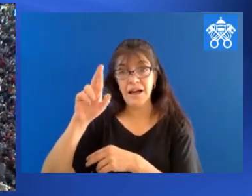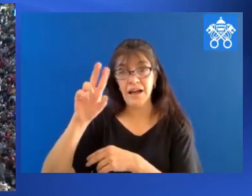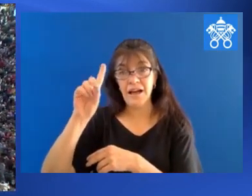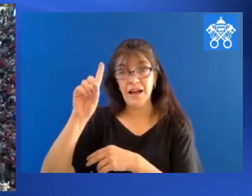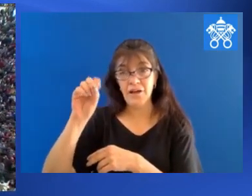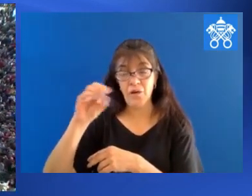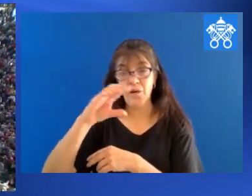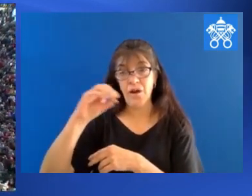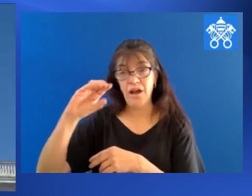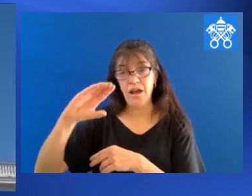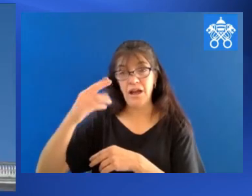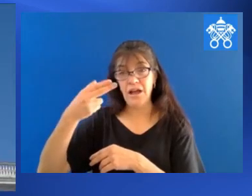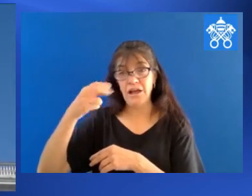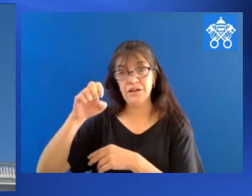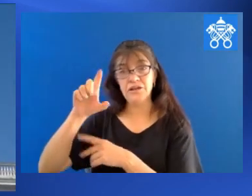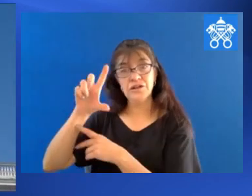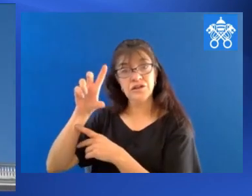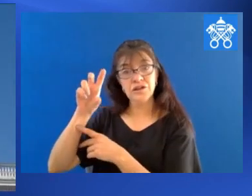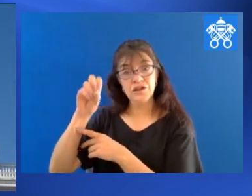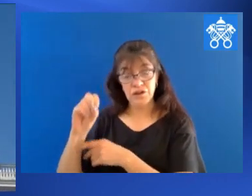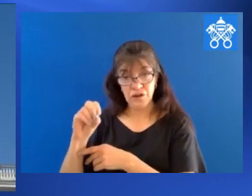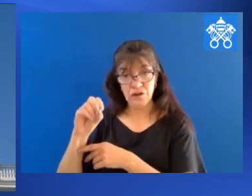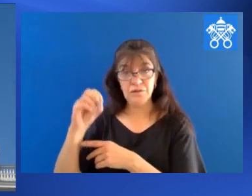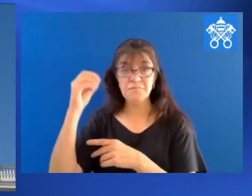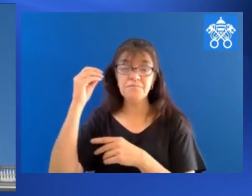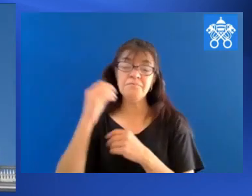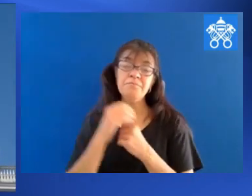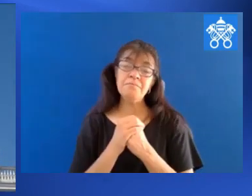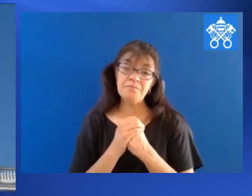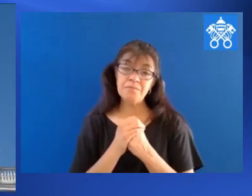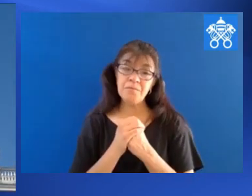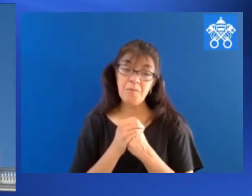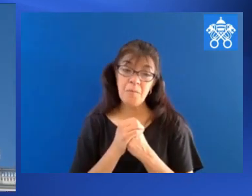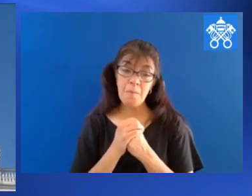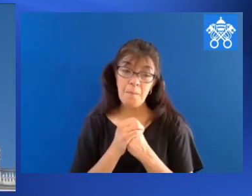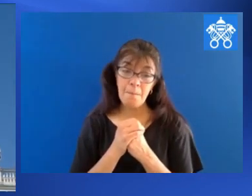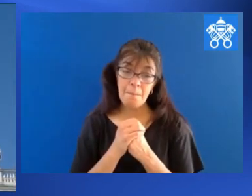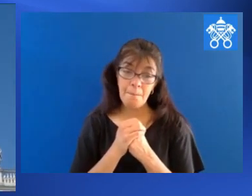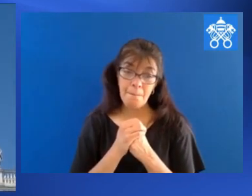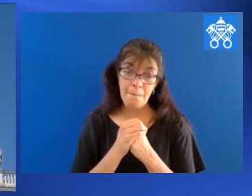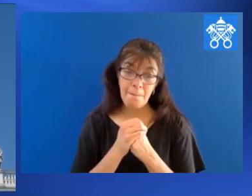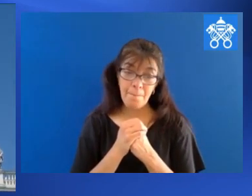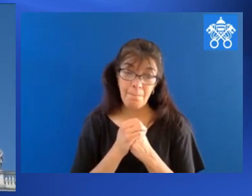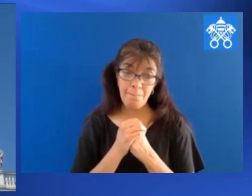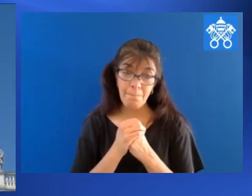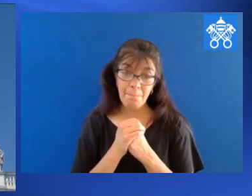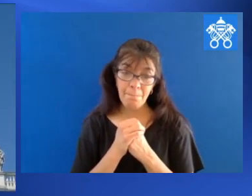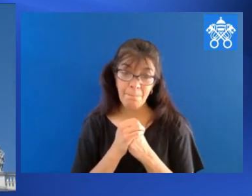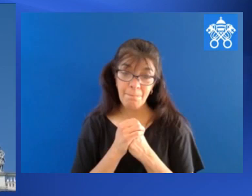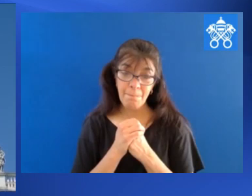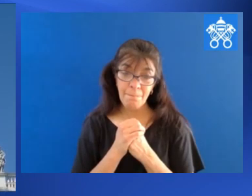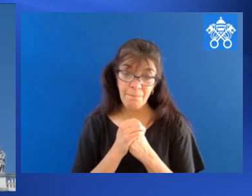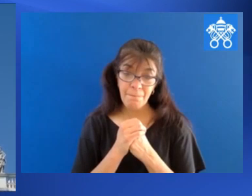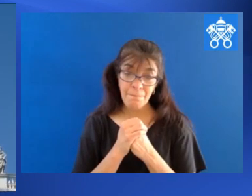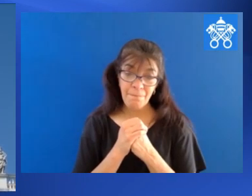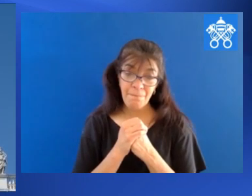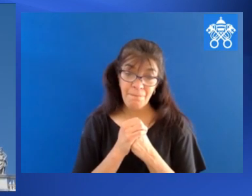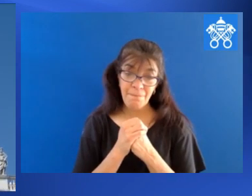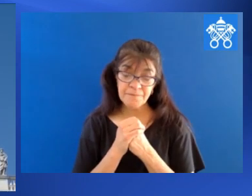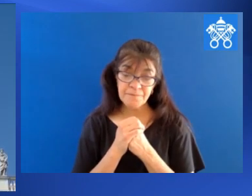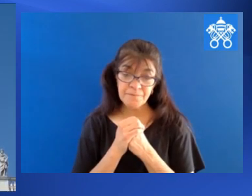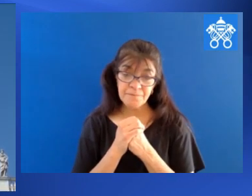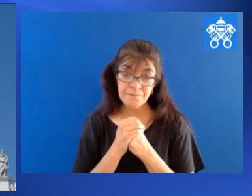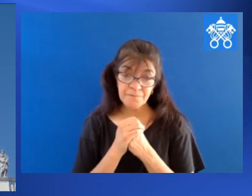I'd like to also welcome those of you joining us on television, some through Catholic TV, Catholic Faith Network, Shalom